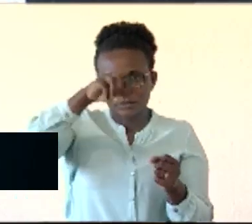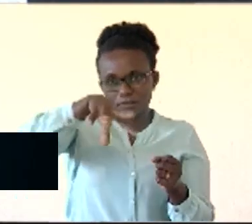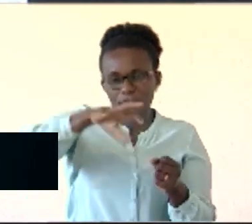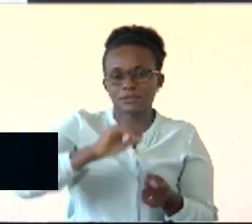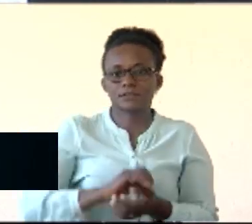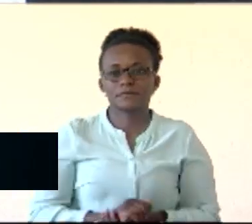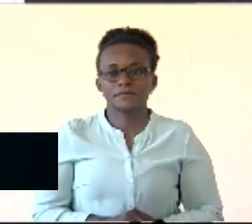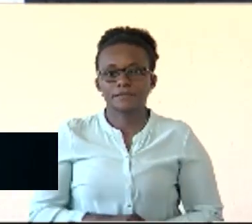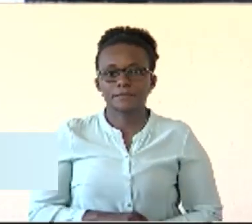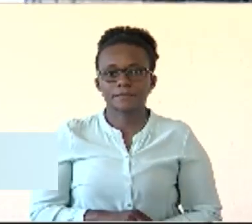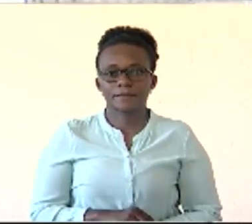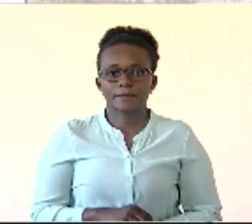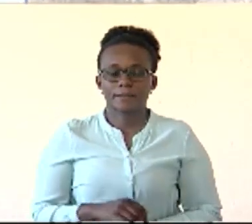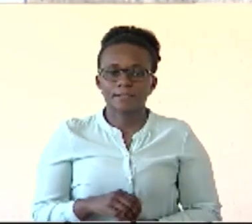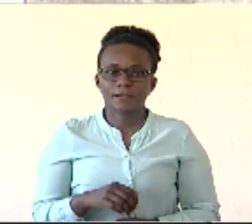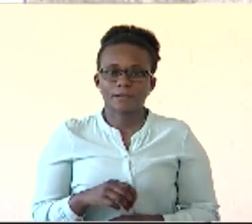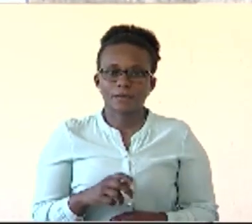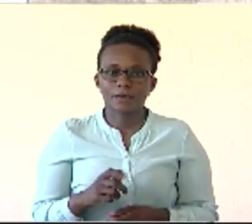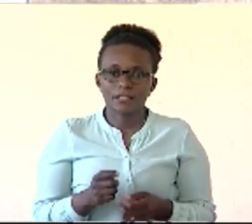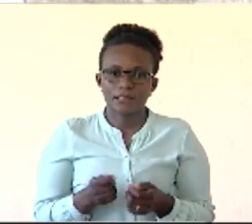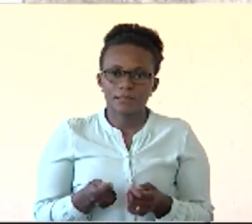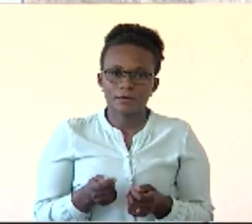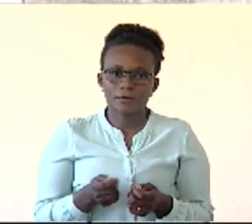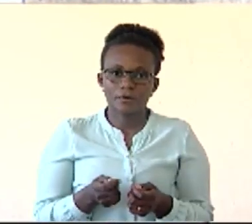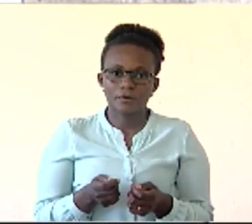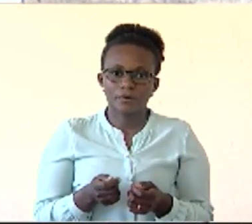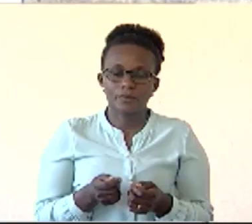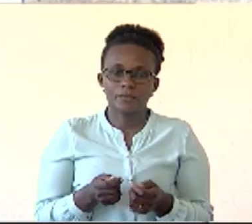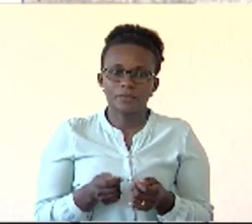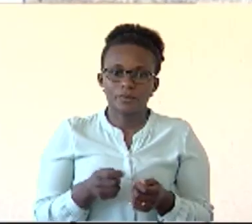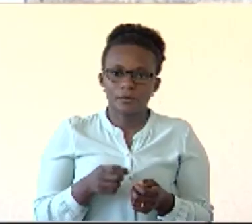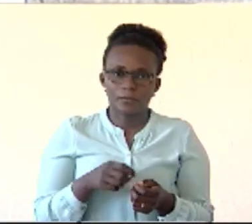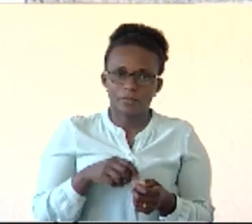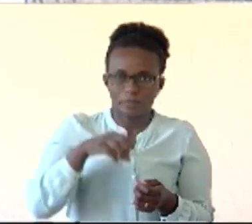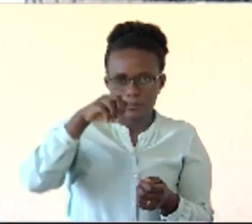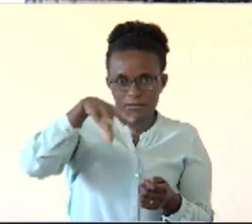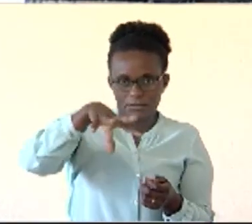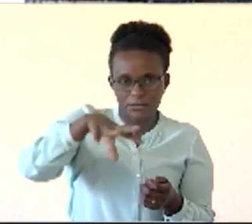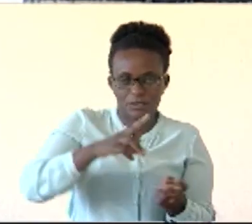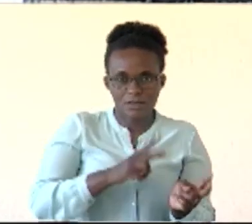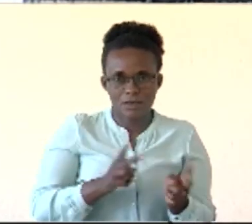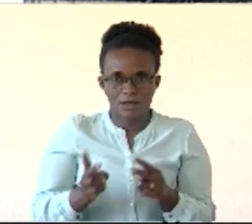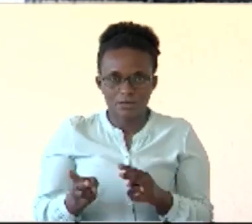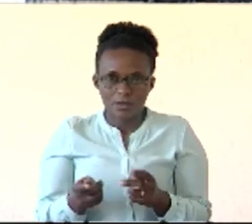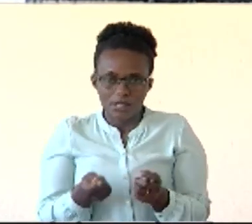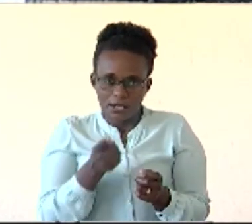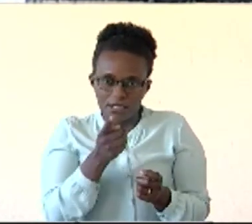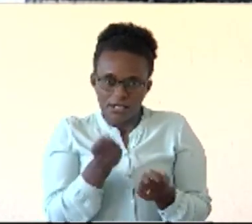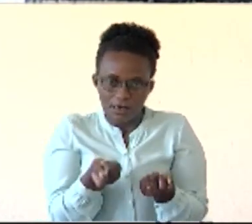alternating current. So it converts an alternating current. This device